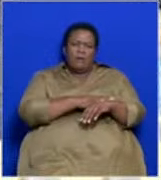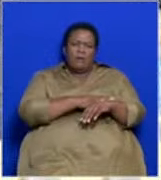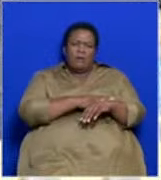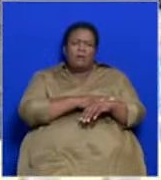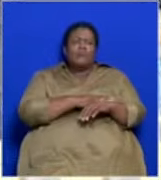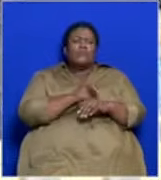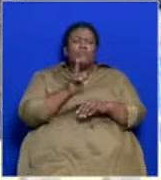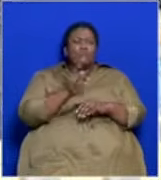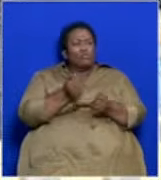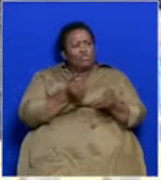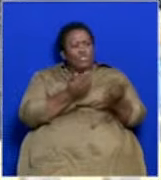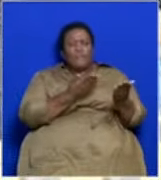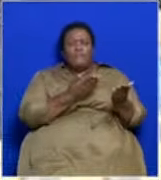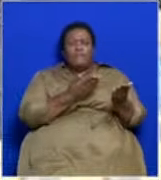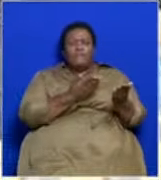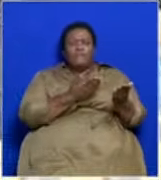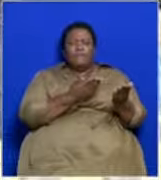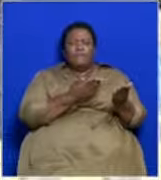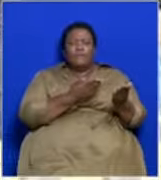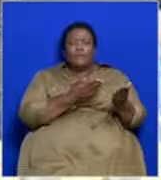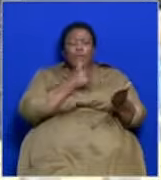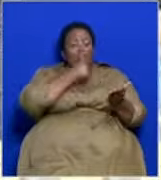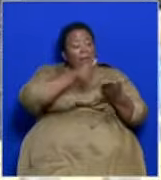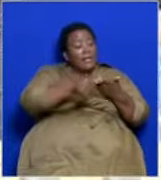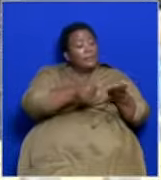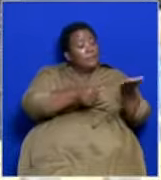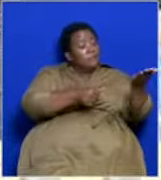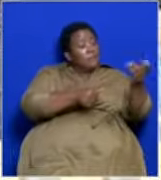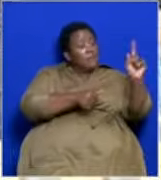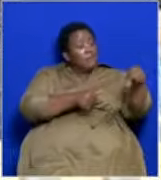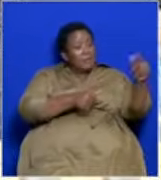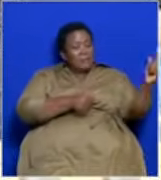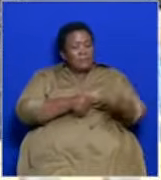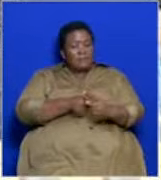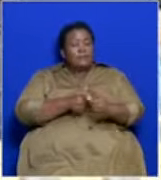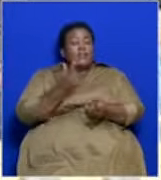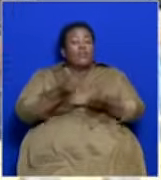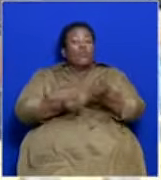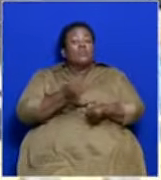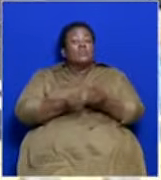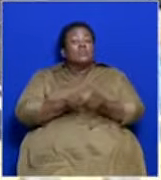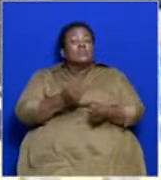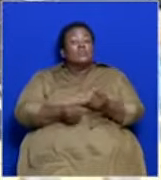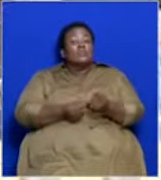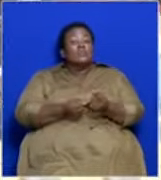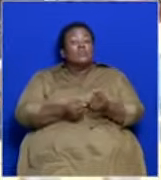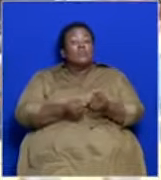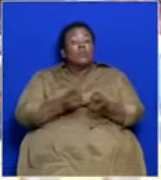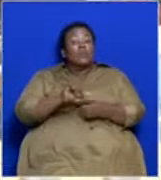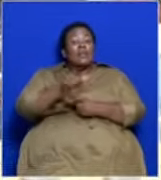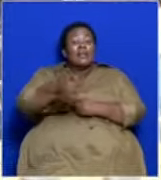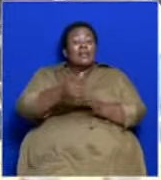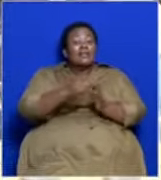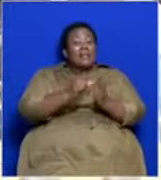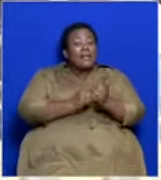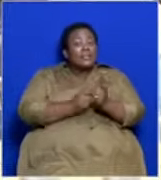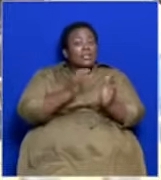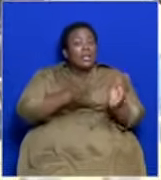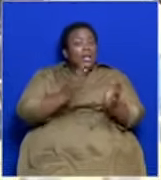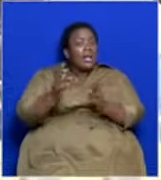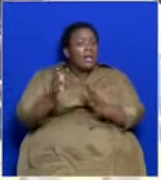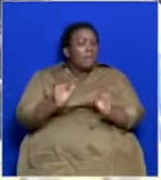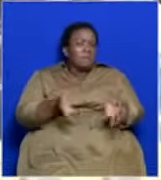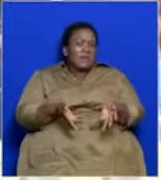subpoena and report to court on the next date of appearance that I have served